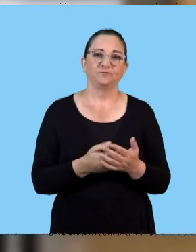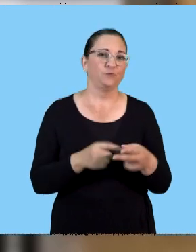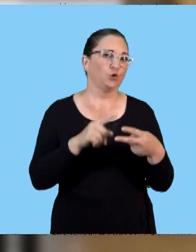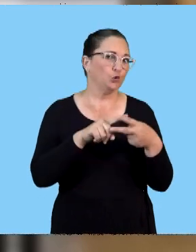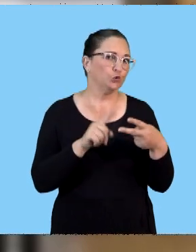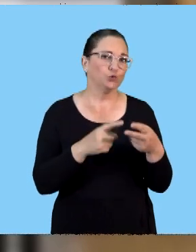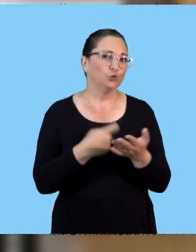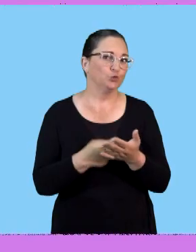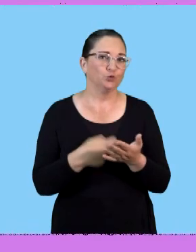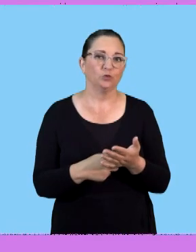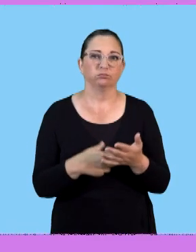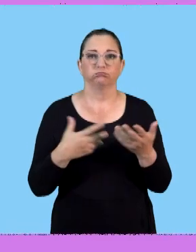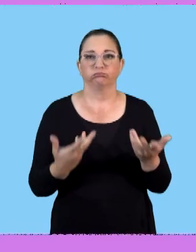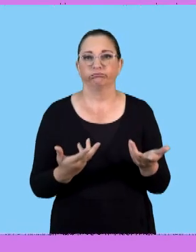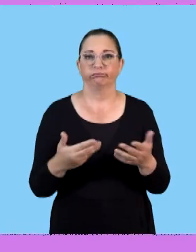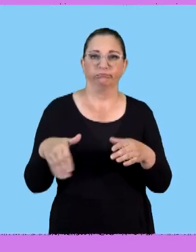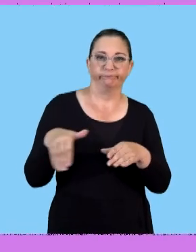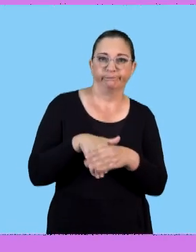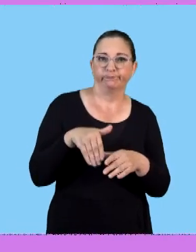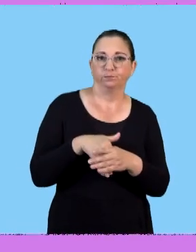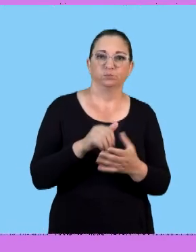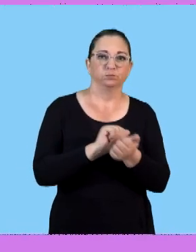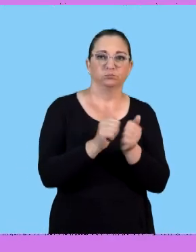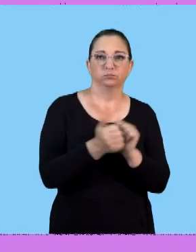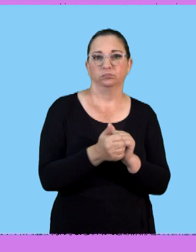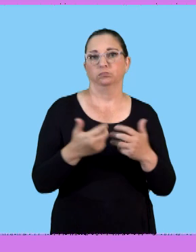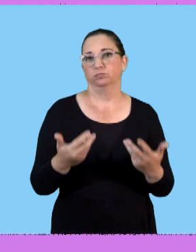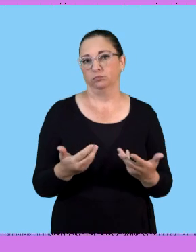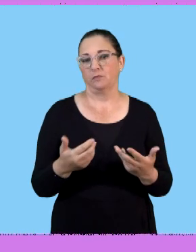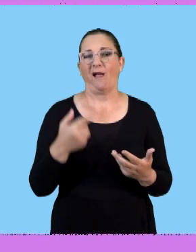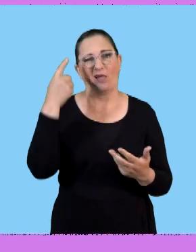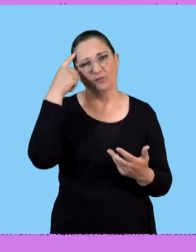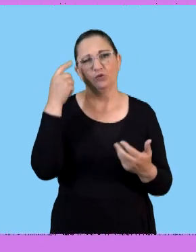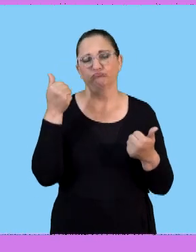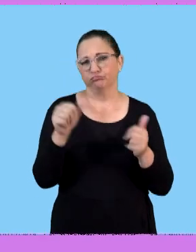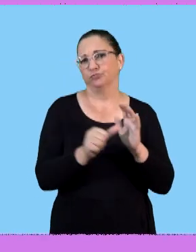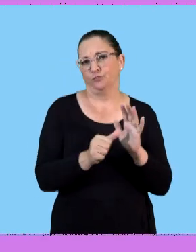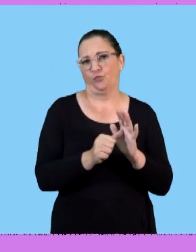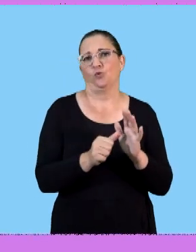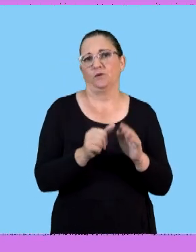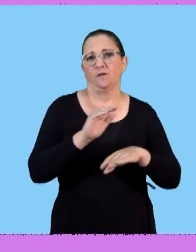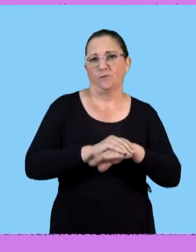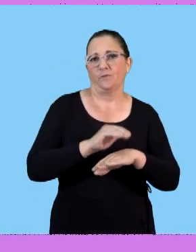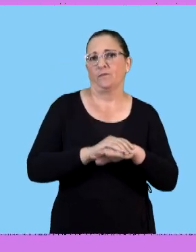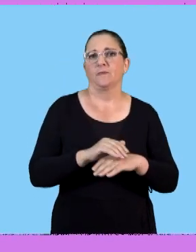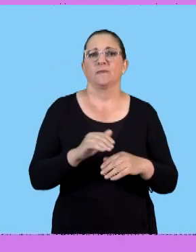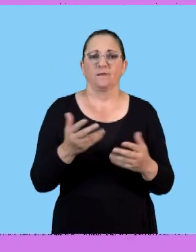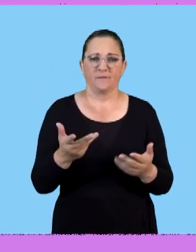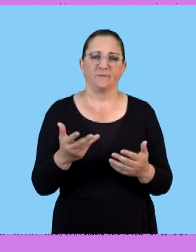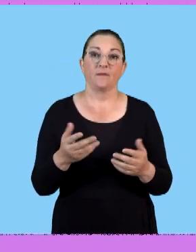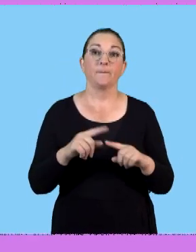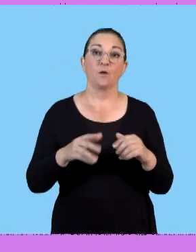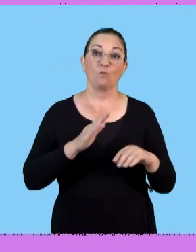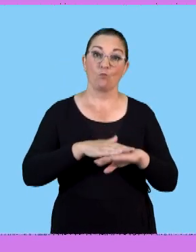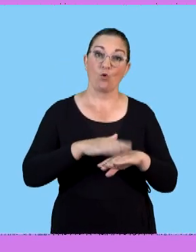2 reasons why it's important for children to participate in sports. I would say to build friendships, and also I think together with this, they